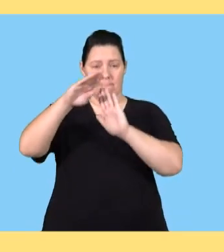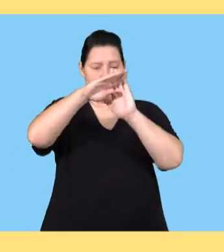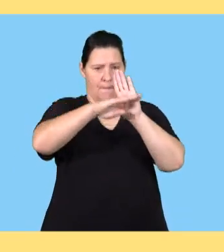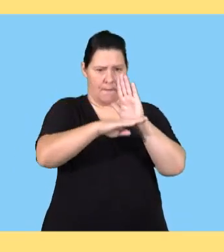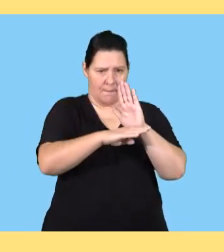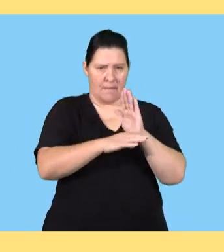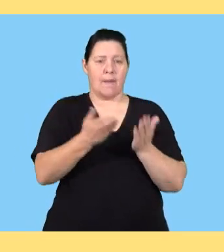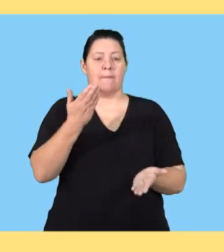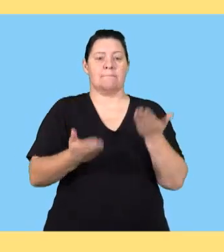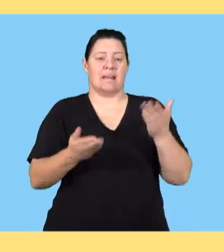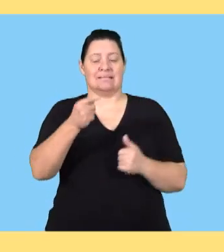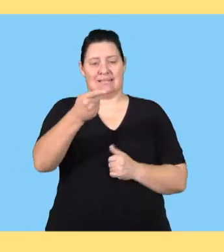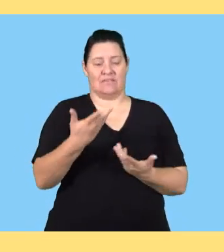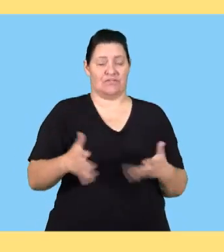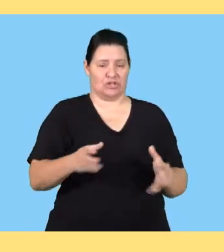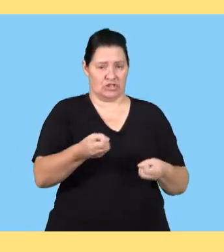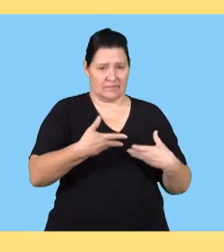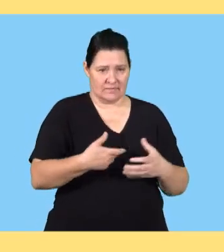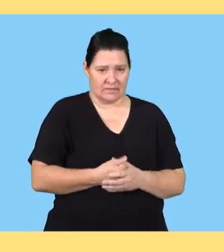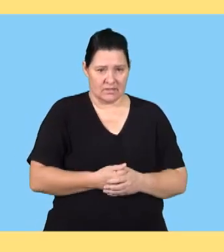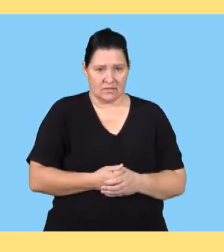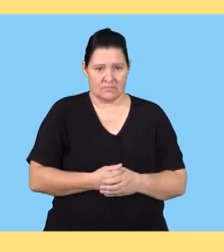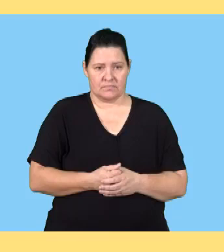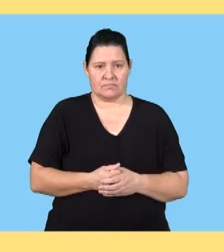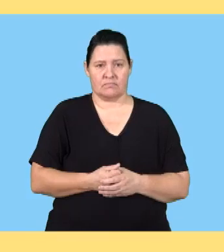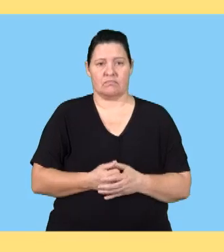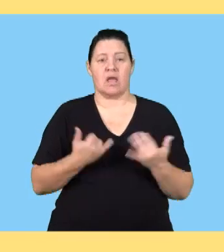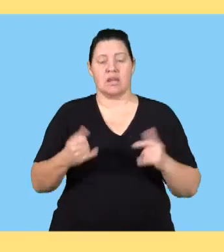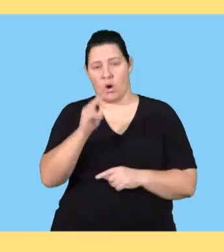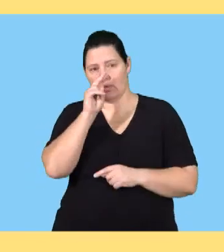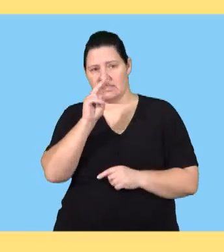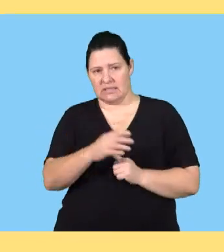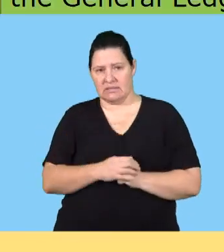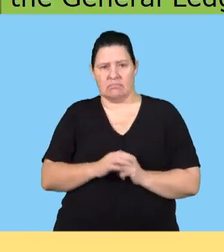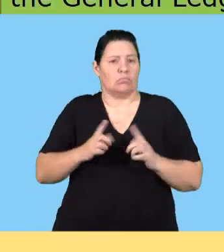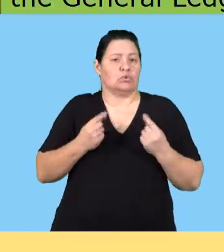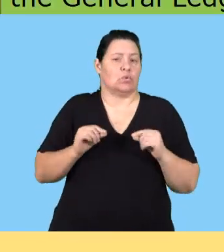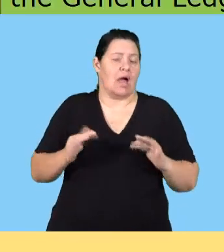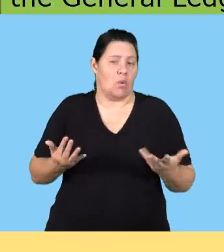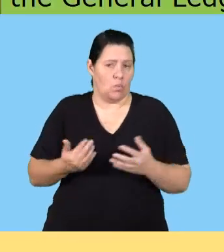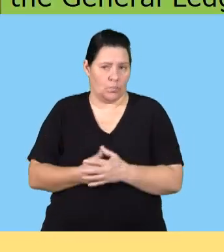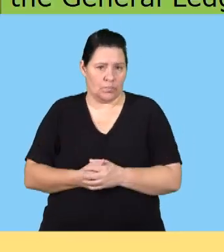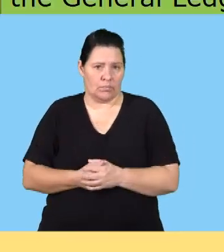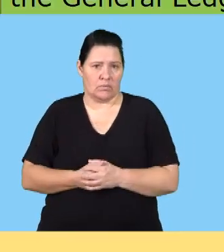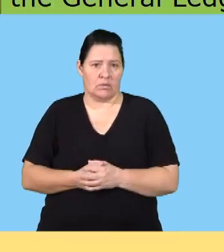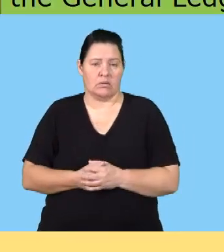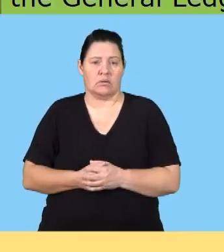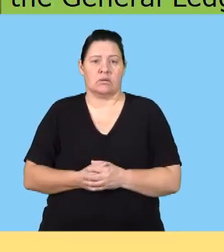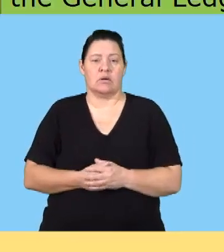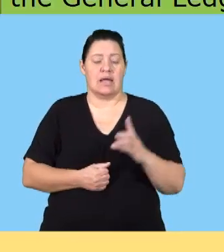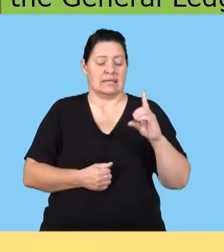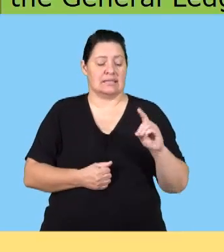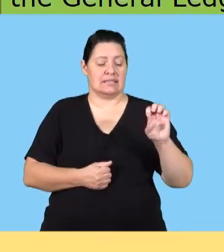of balances, which is given here already. Okay? Now, let's quickly see how we can do that. Remember the debt